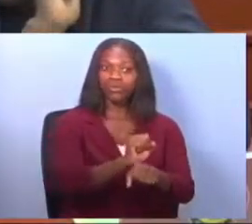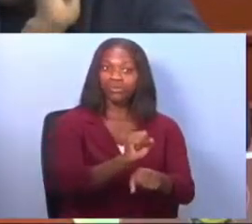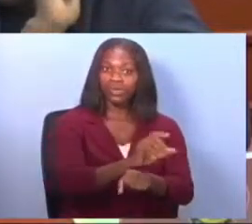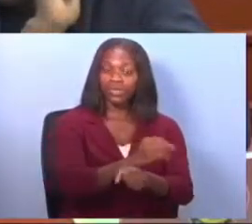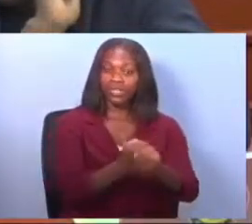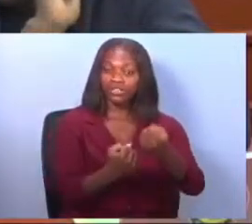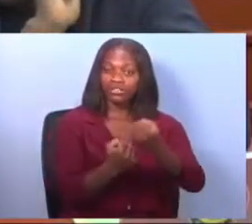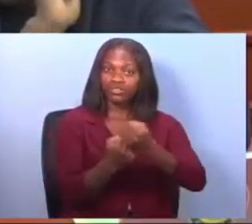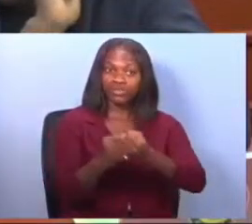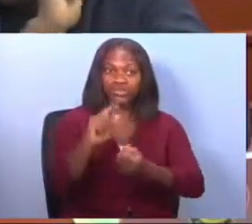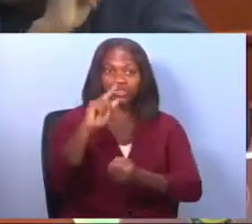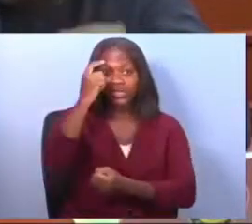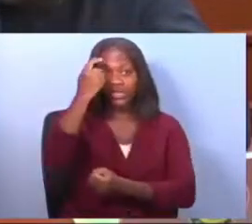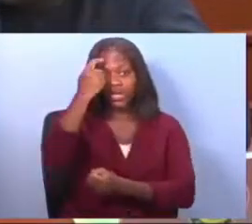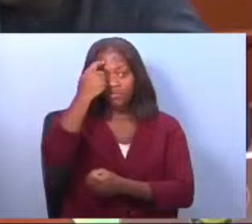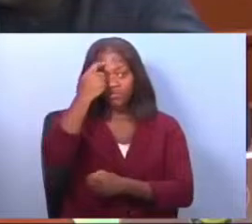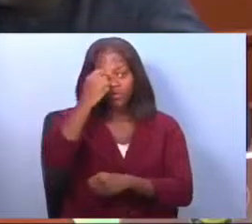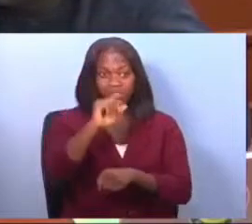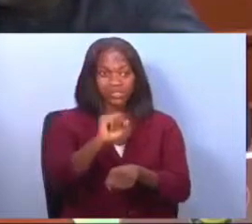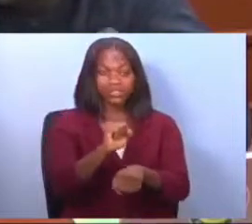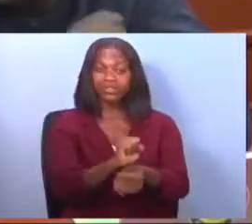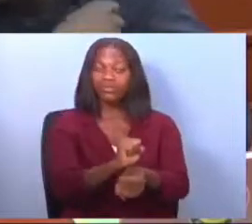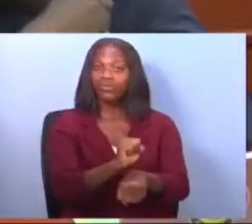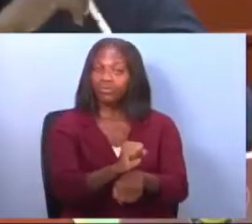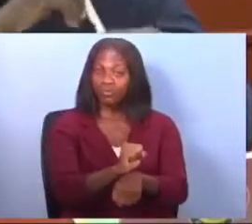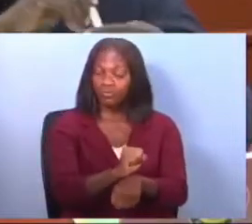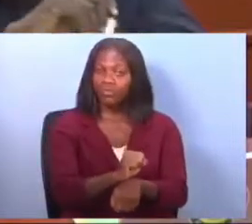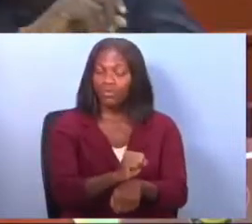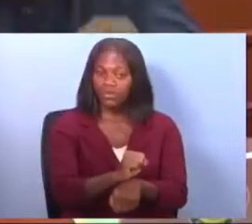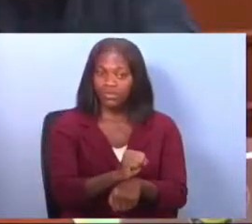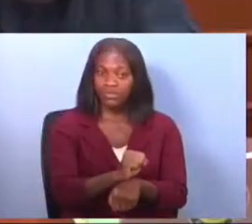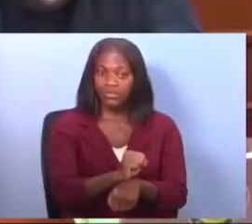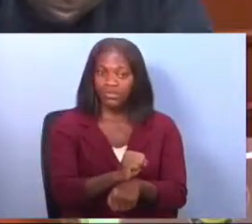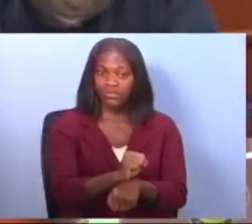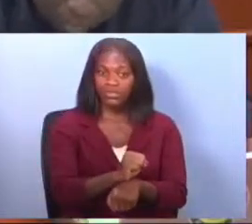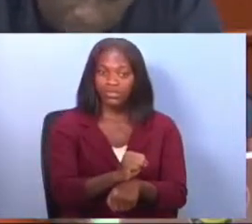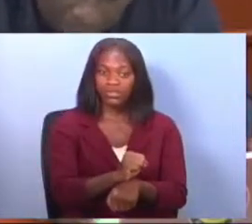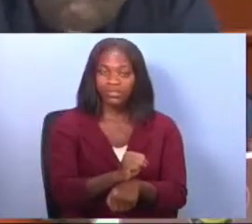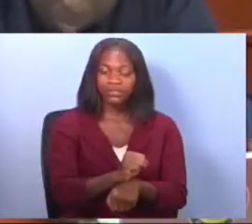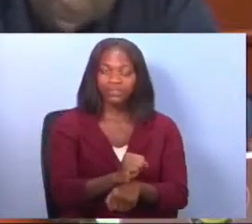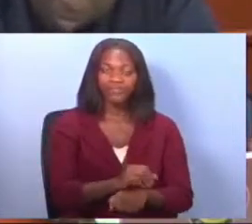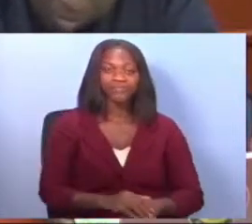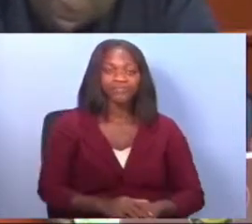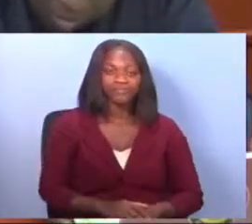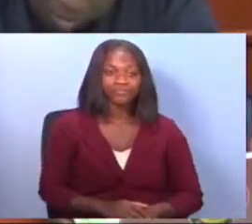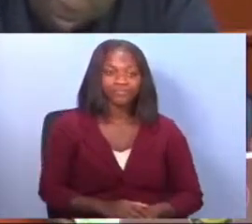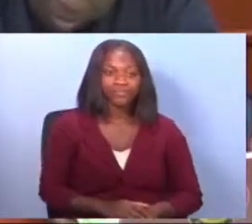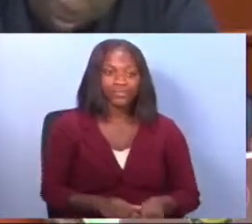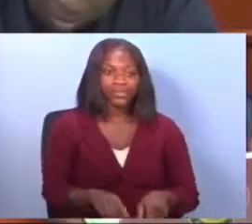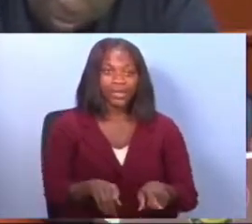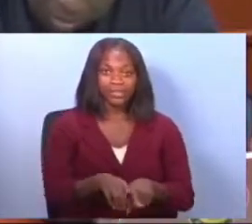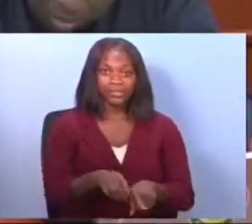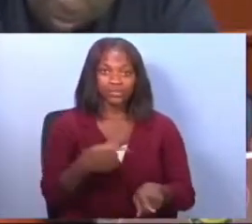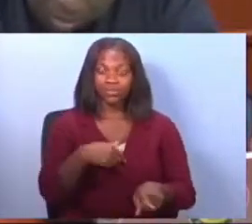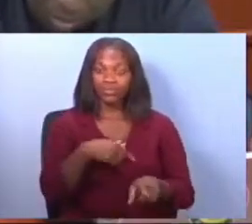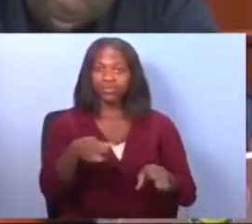assist the government to get into motion as quickly as possible, whilst we